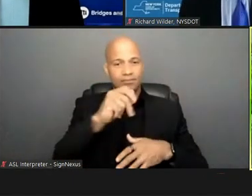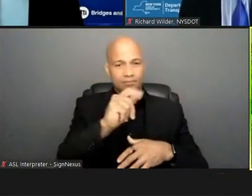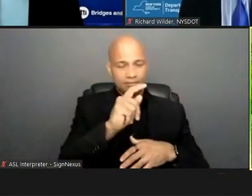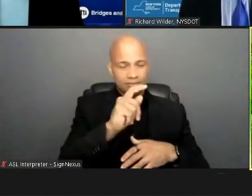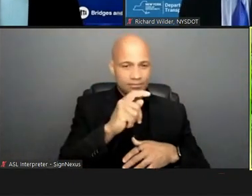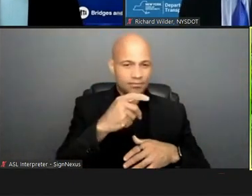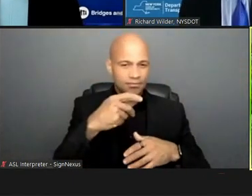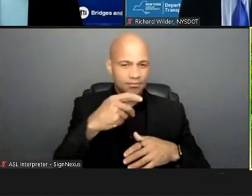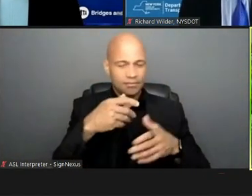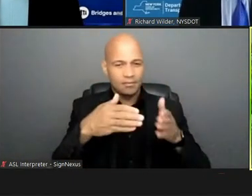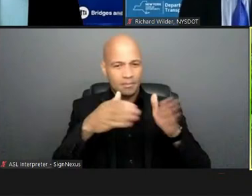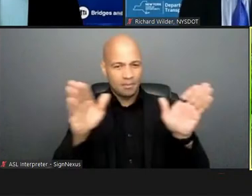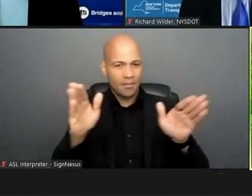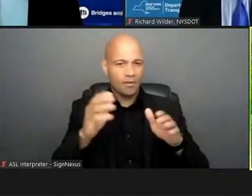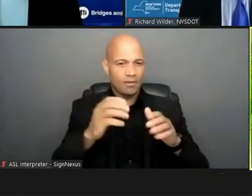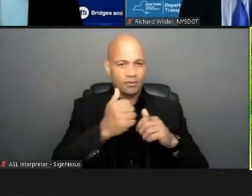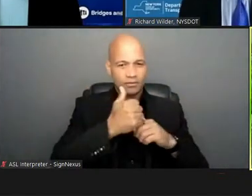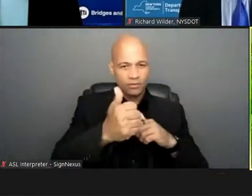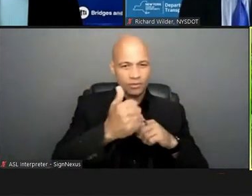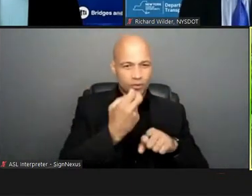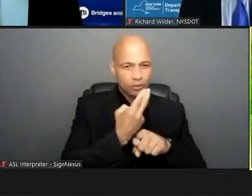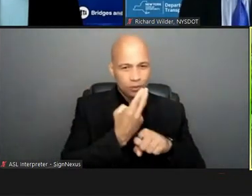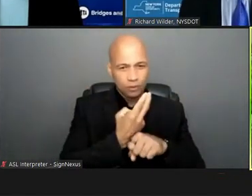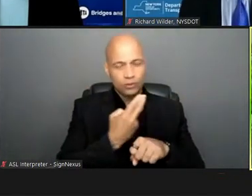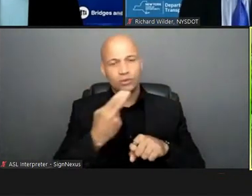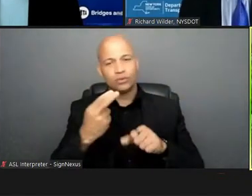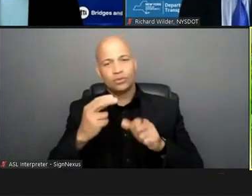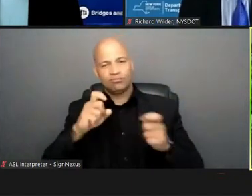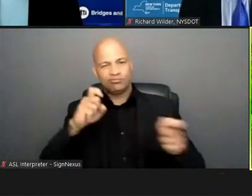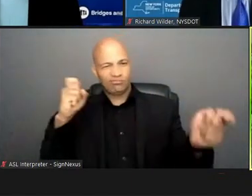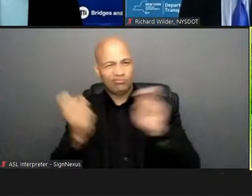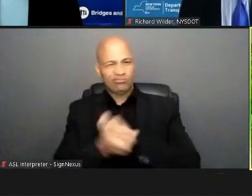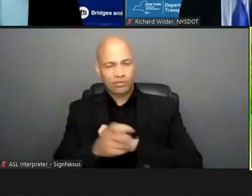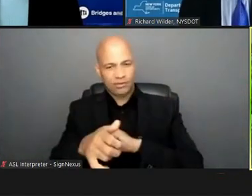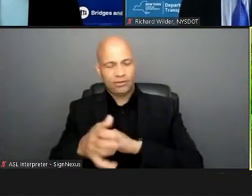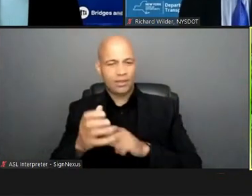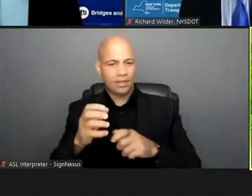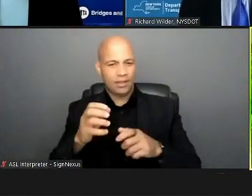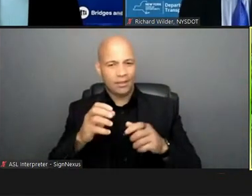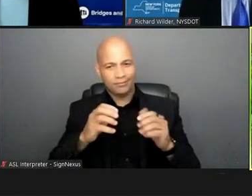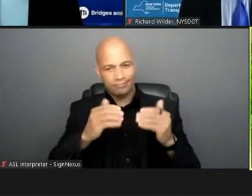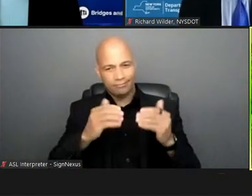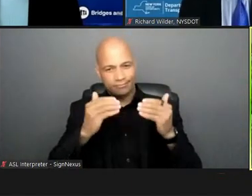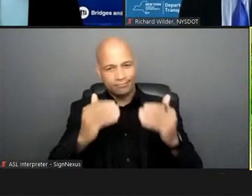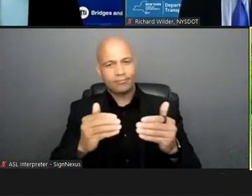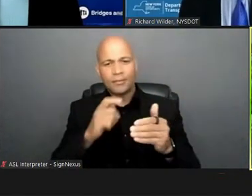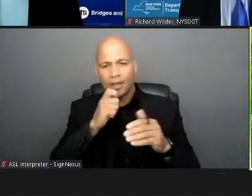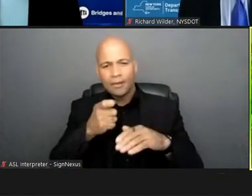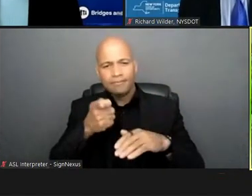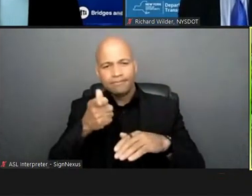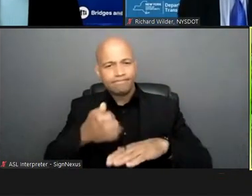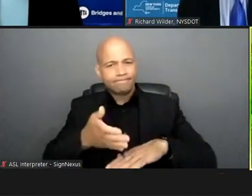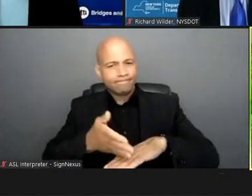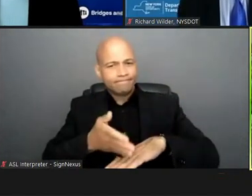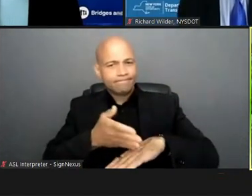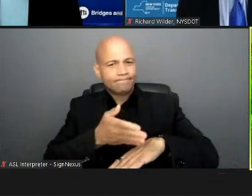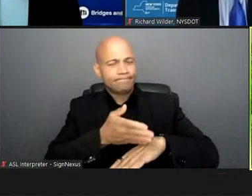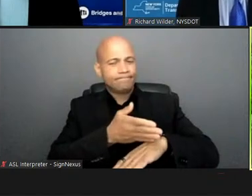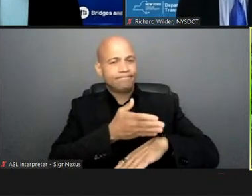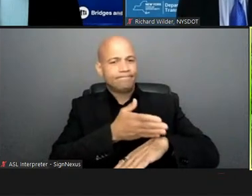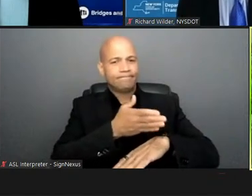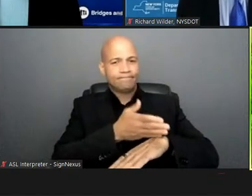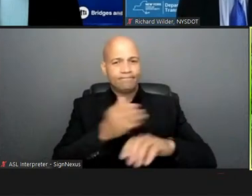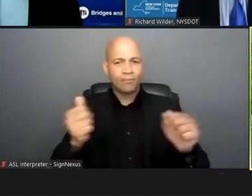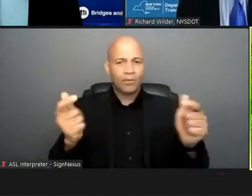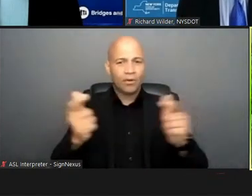pedestrians and make large-scale changes to accommodate this move instead of incremental changes designed to placate all stakeholders